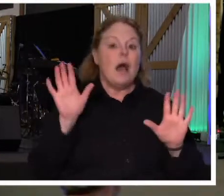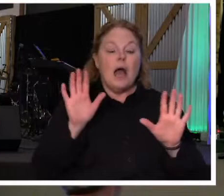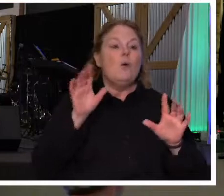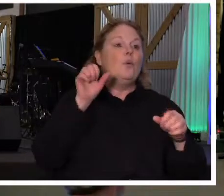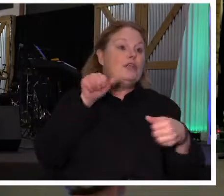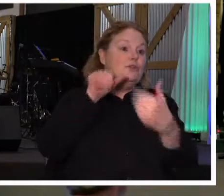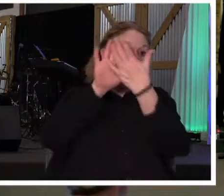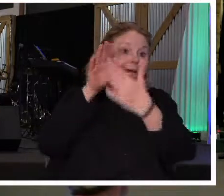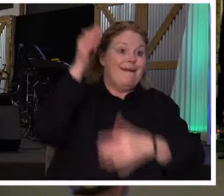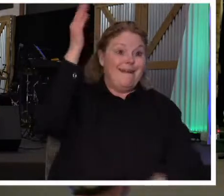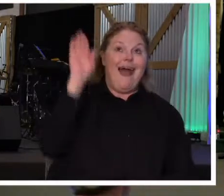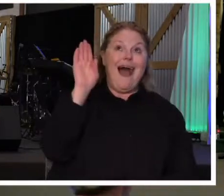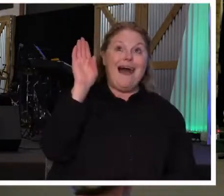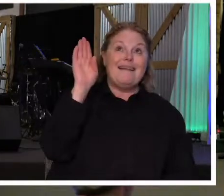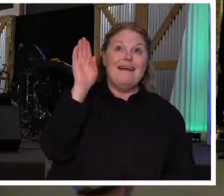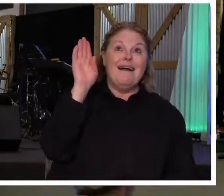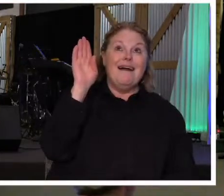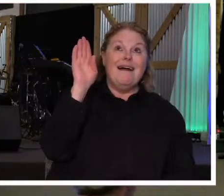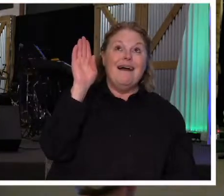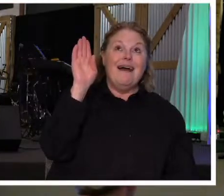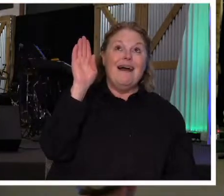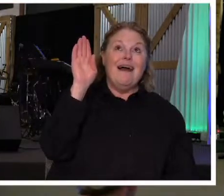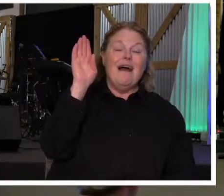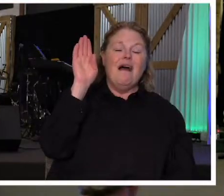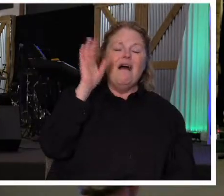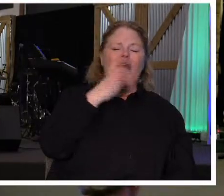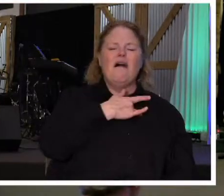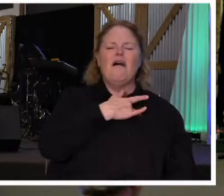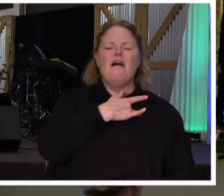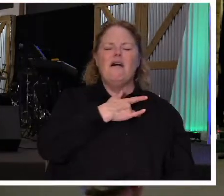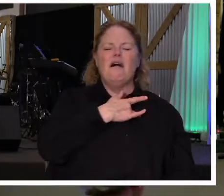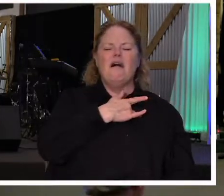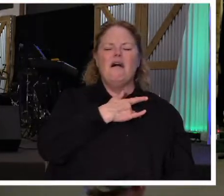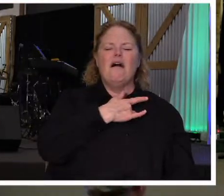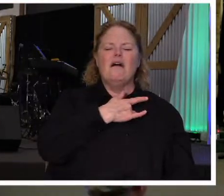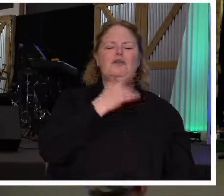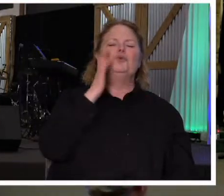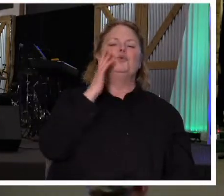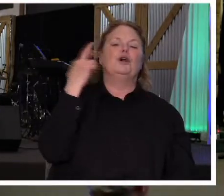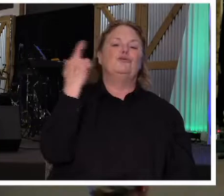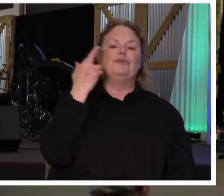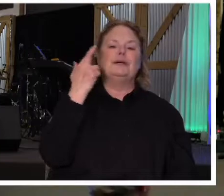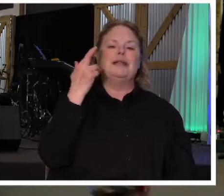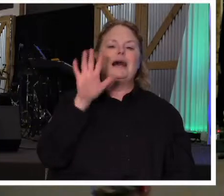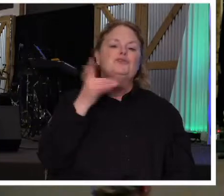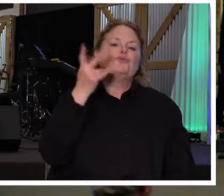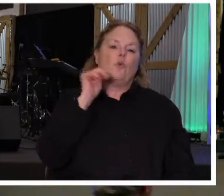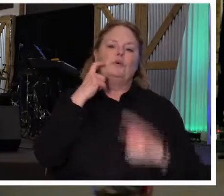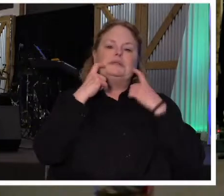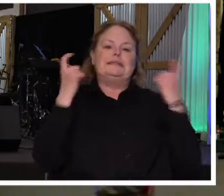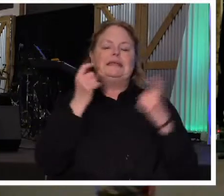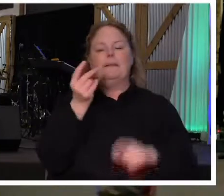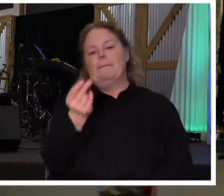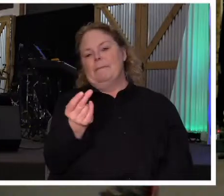God, and you will feel the convicting power of the Holy Spirit as he begins to reveal your own life.